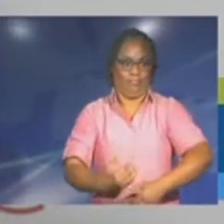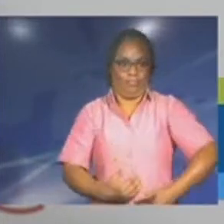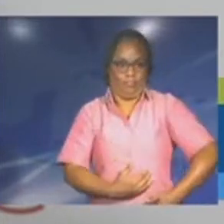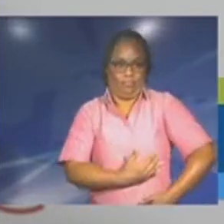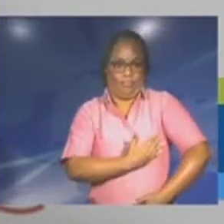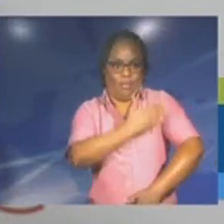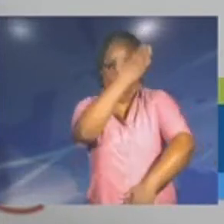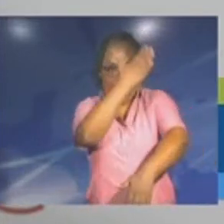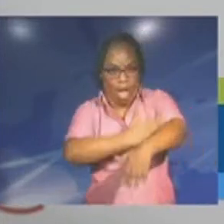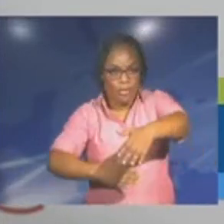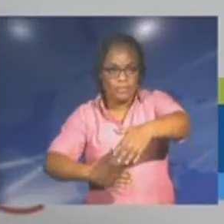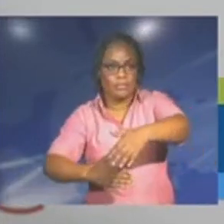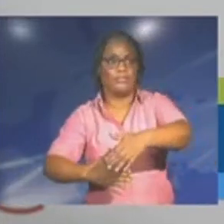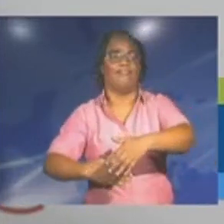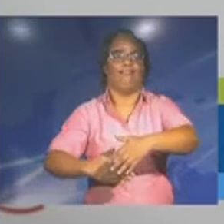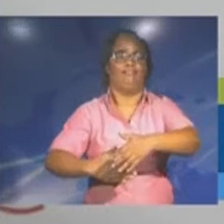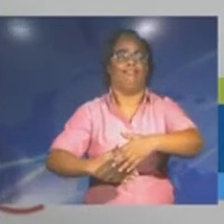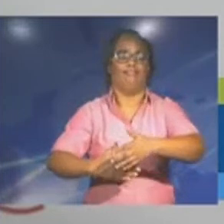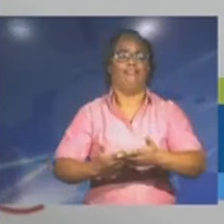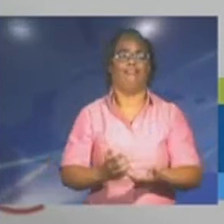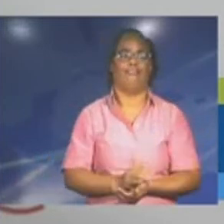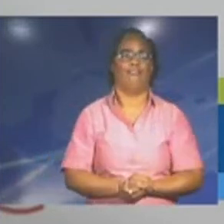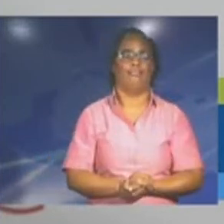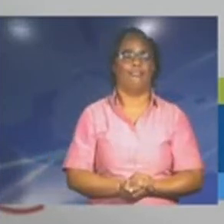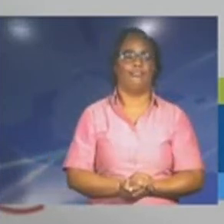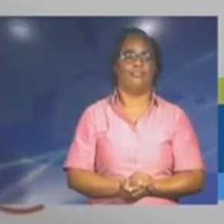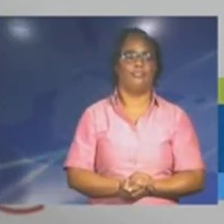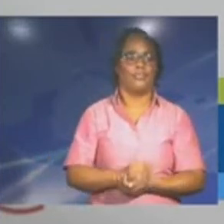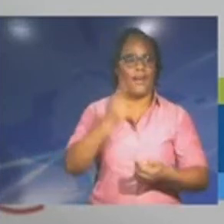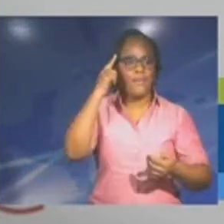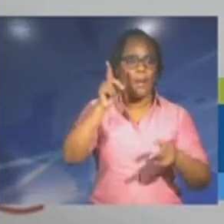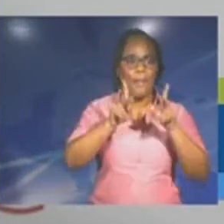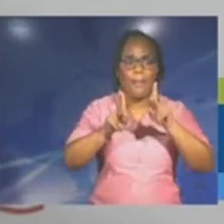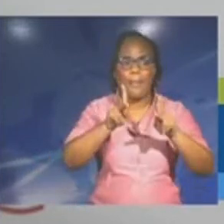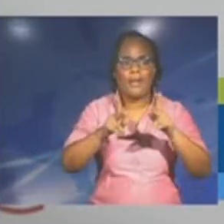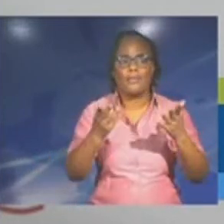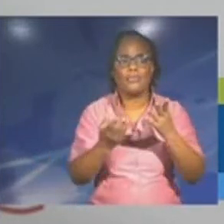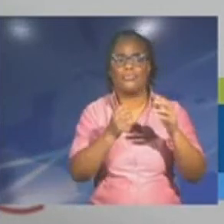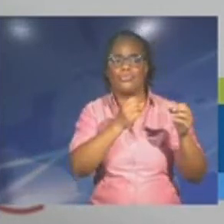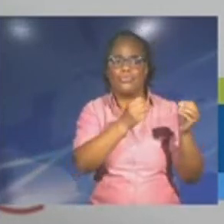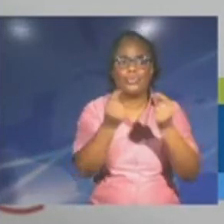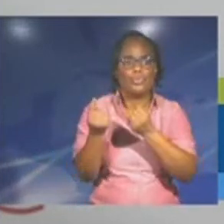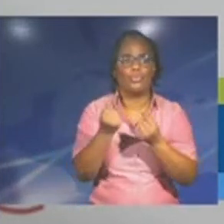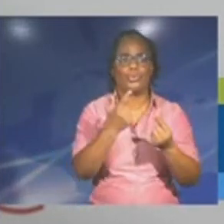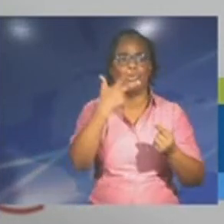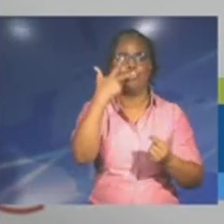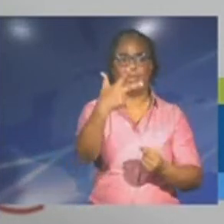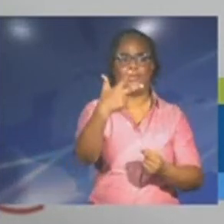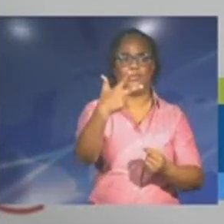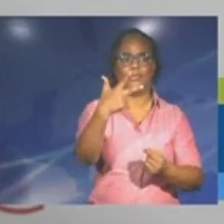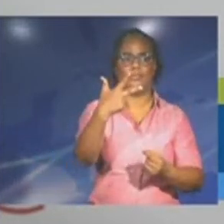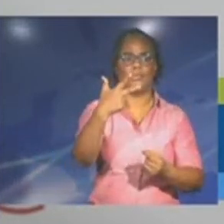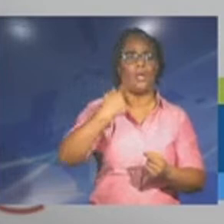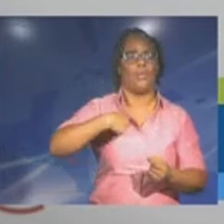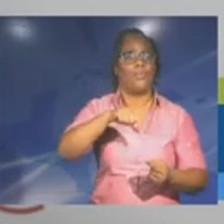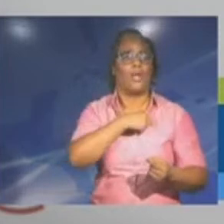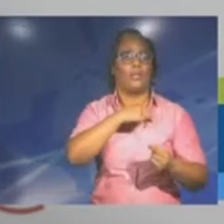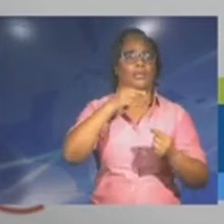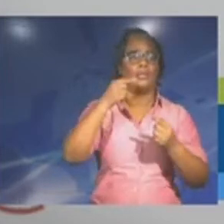simple things. And we had launched this at the Sangre Grande Enhanced Health Center a couple of weeks ago.